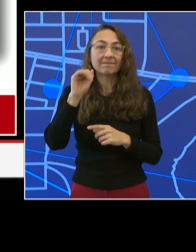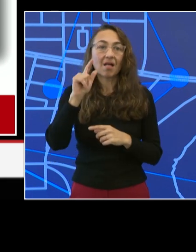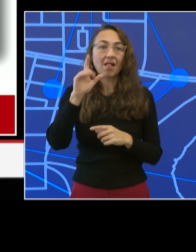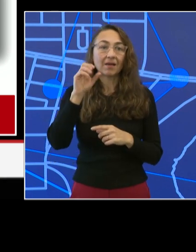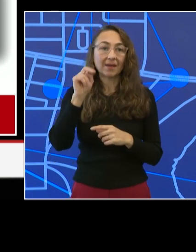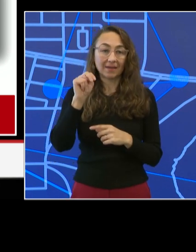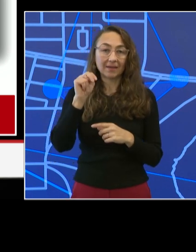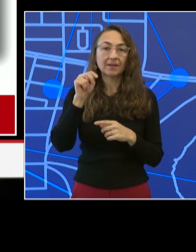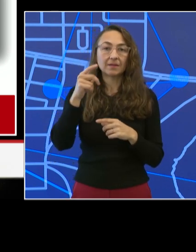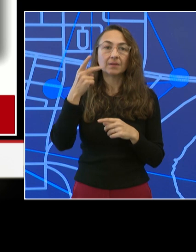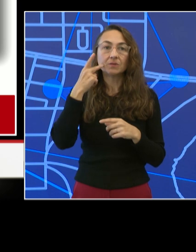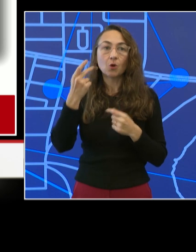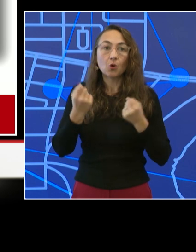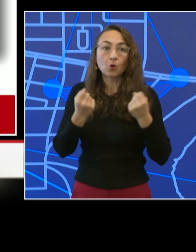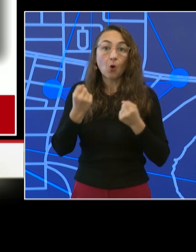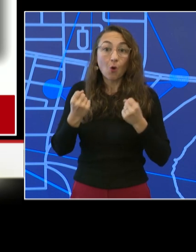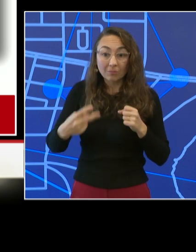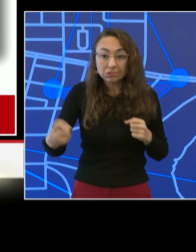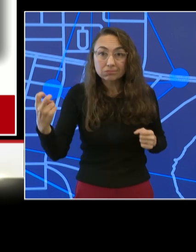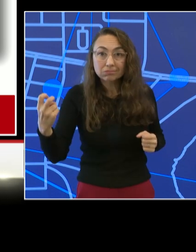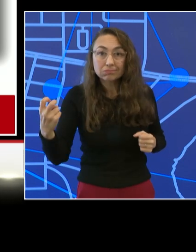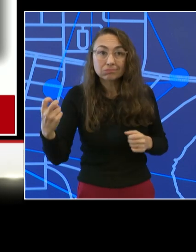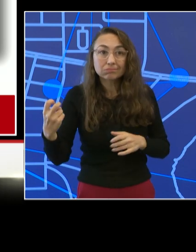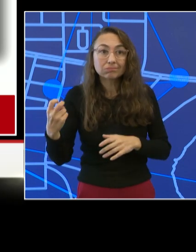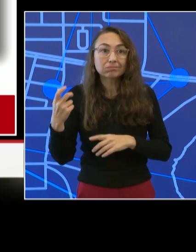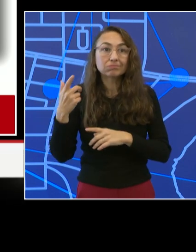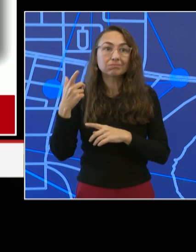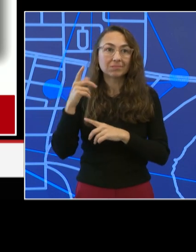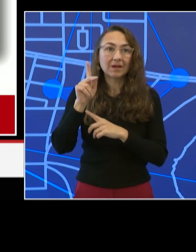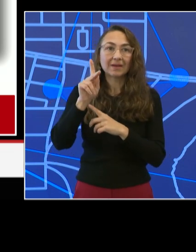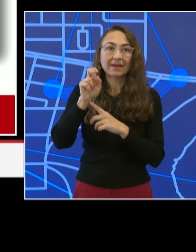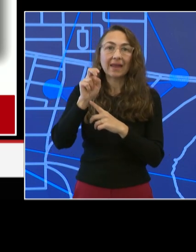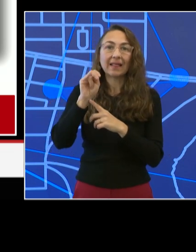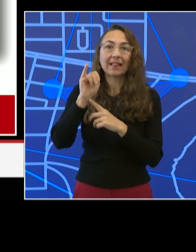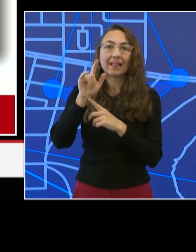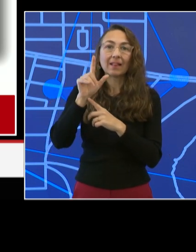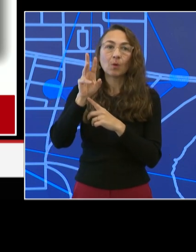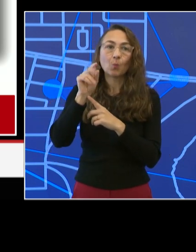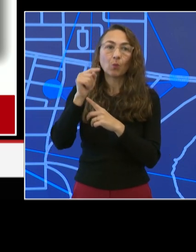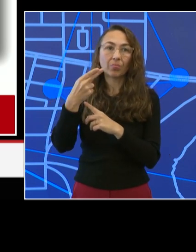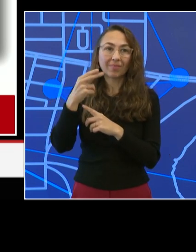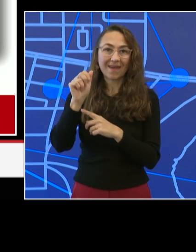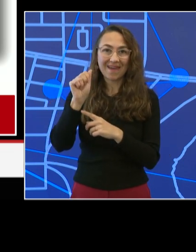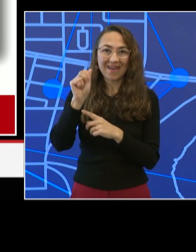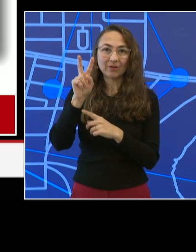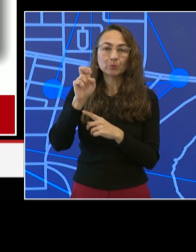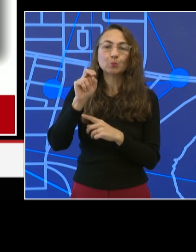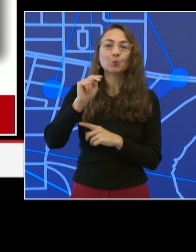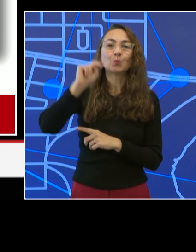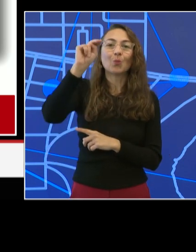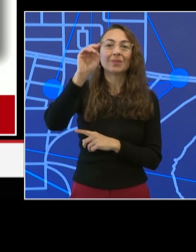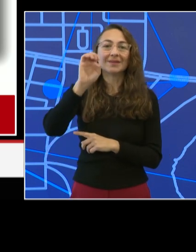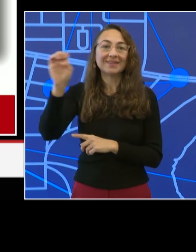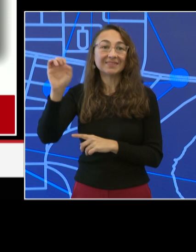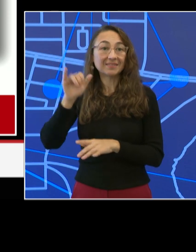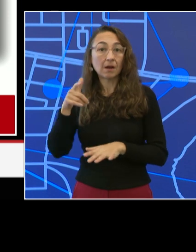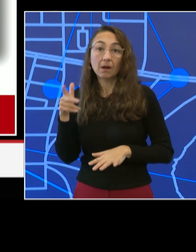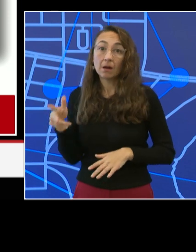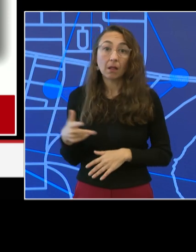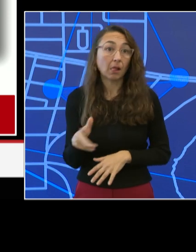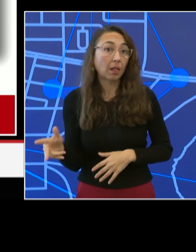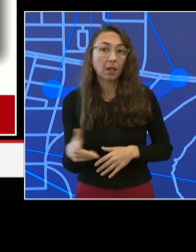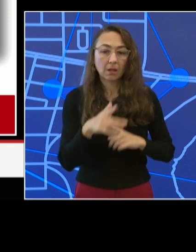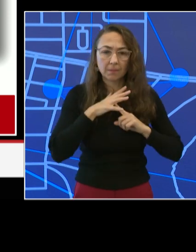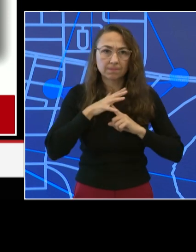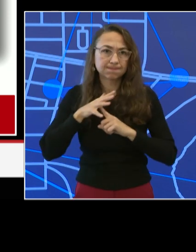in the 1300 block of Kenilworth Avenue Northeast as it crossed the Anacostia River over into our 5th district. Falcon was monitoring